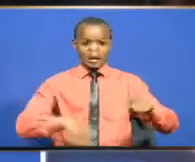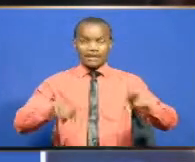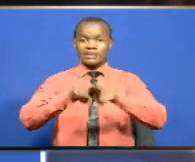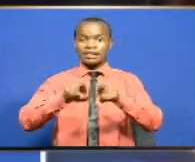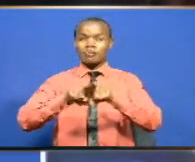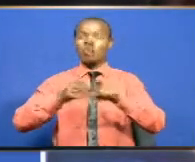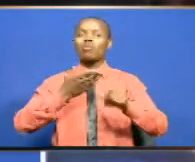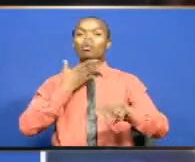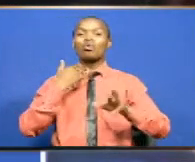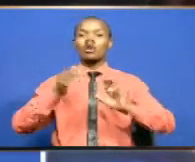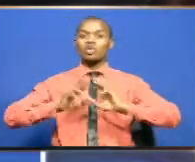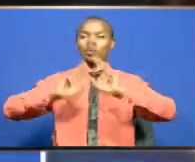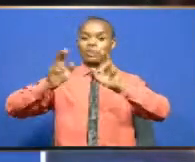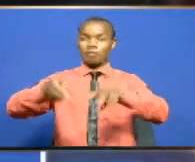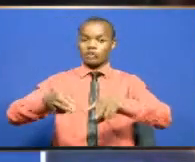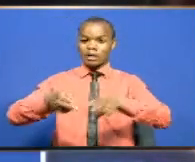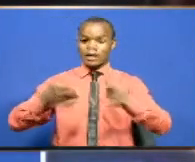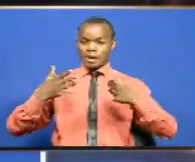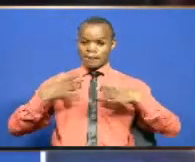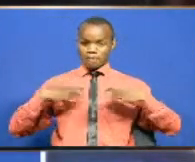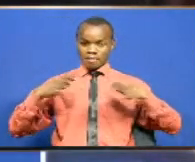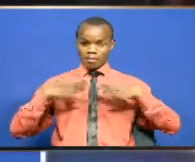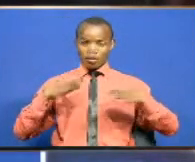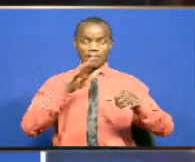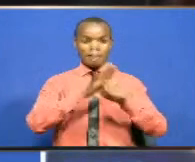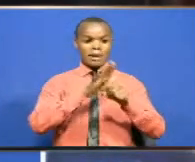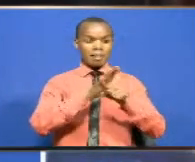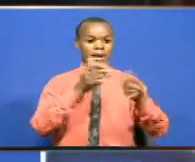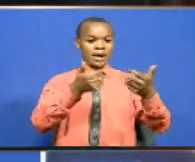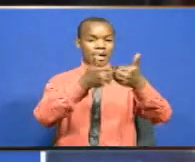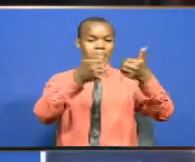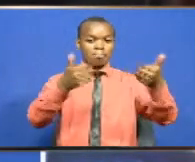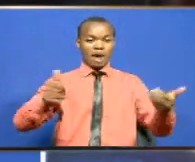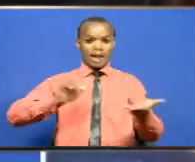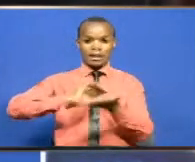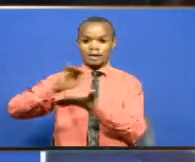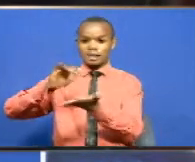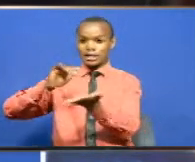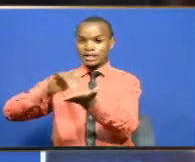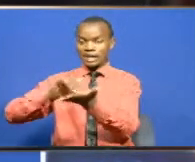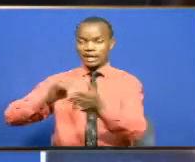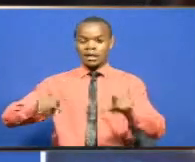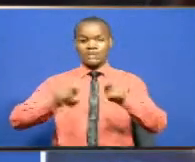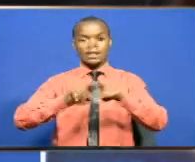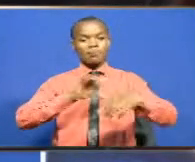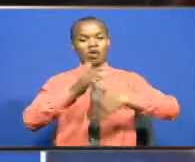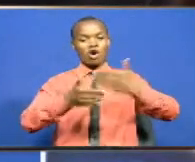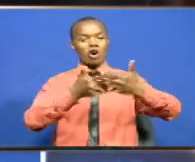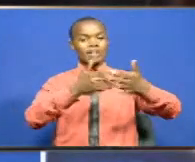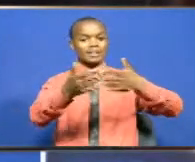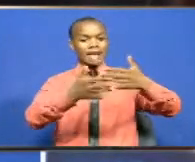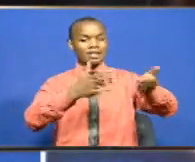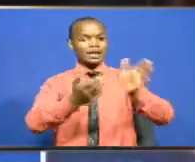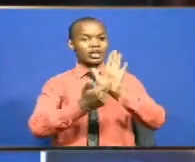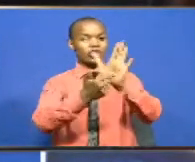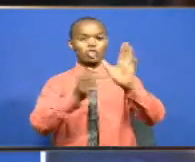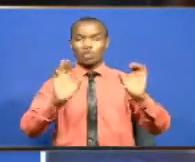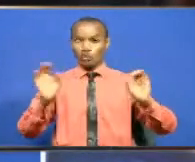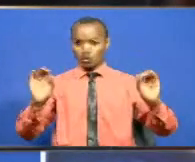report that a number of people have been evacuated to a treatment center. They're all asymptomatic,